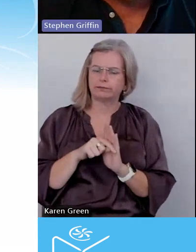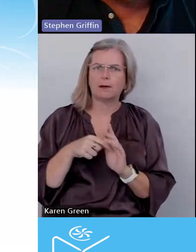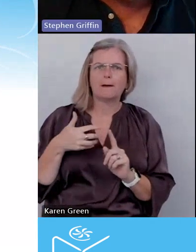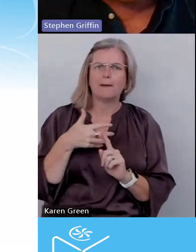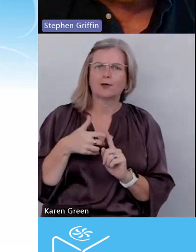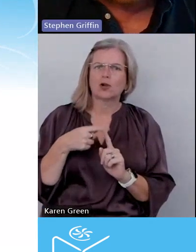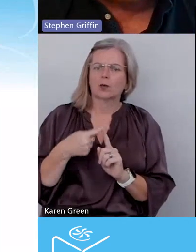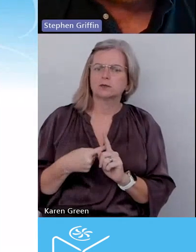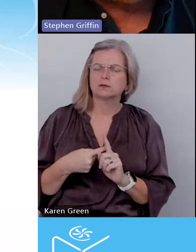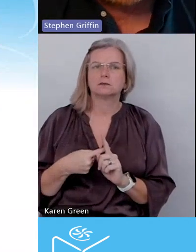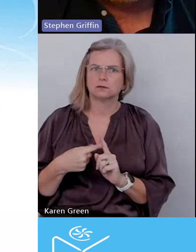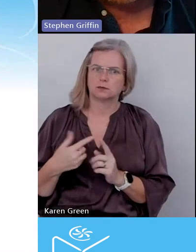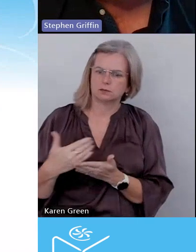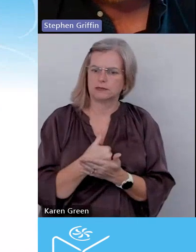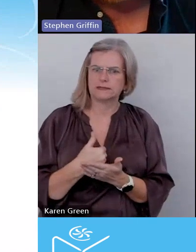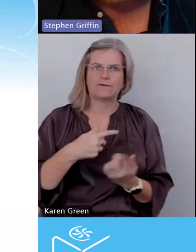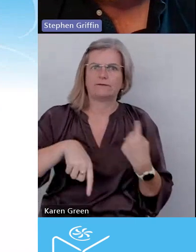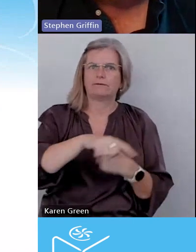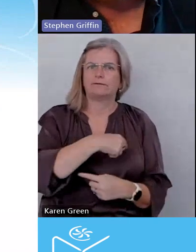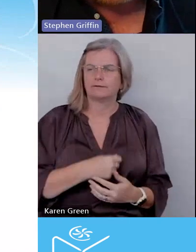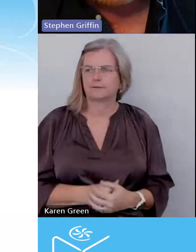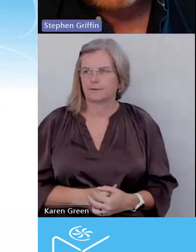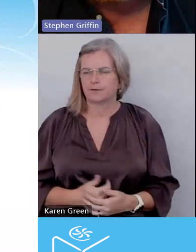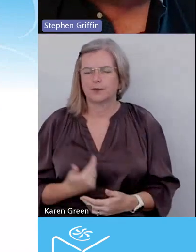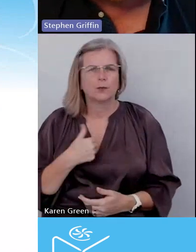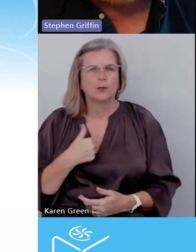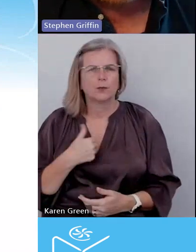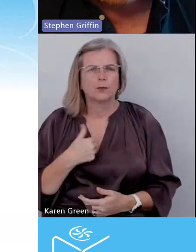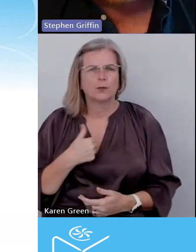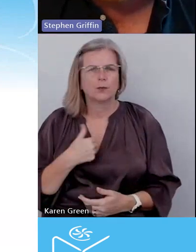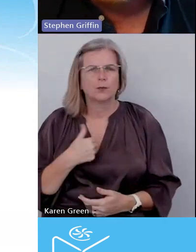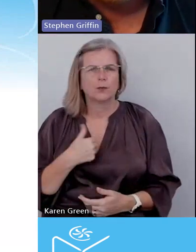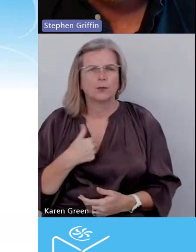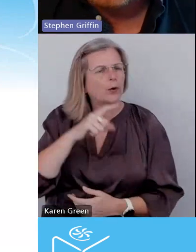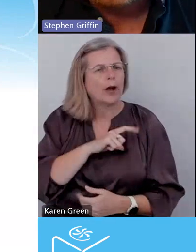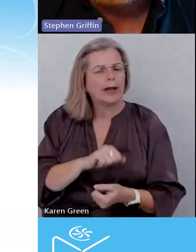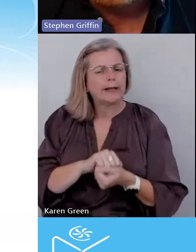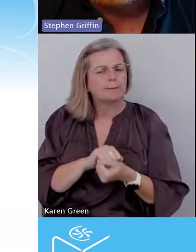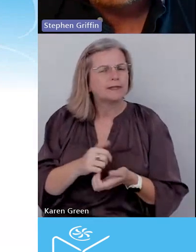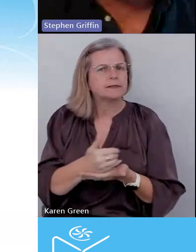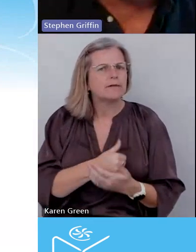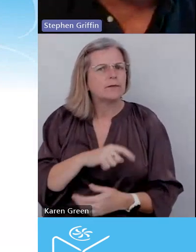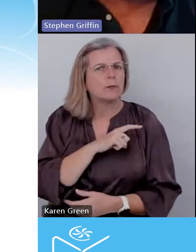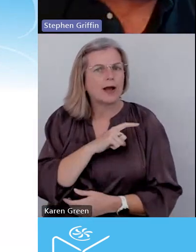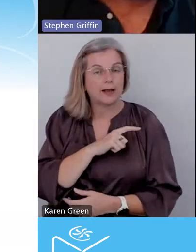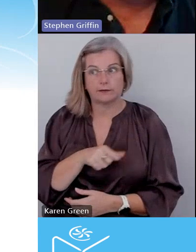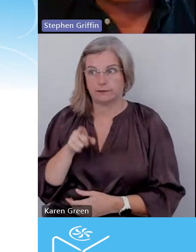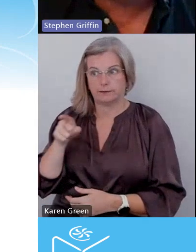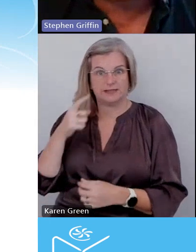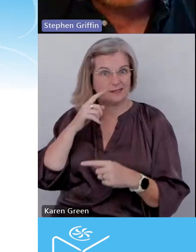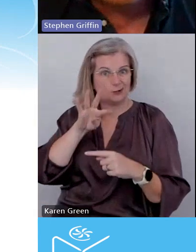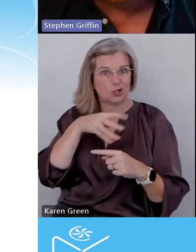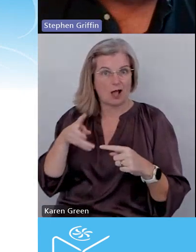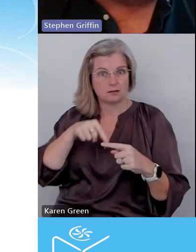And why do we need to stay safe? Well, what I'm trying to show you here are really the key players in terms of viral respiratory infections that